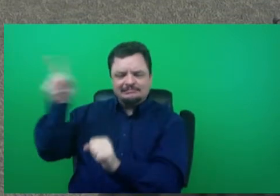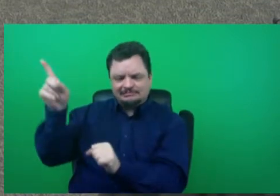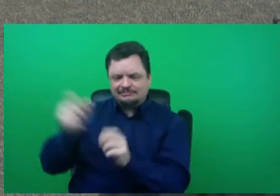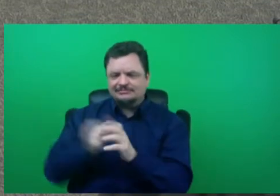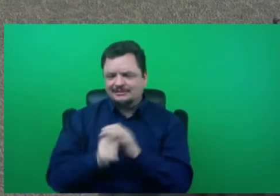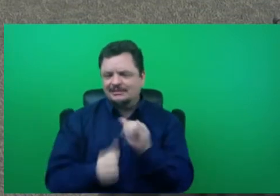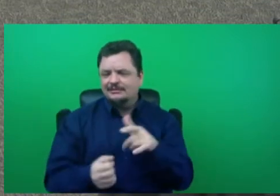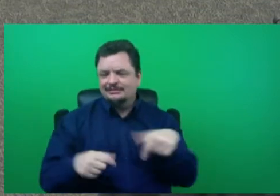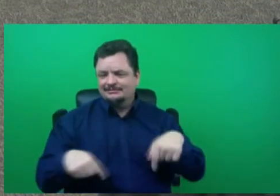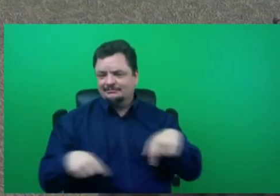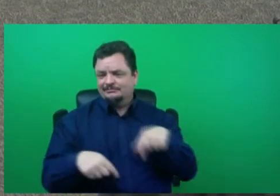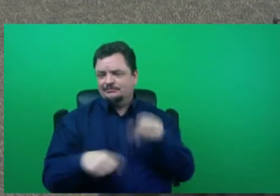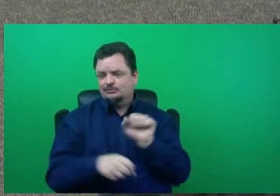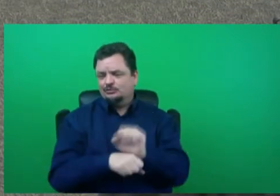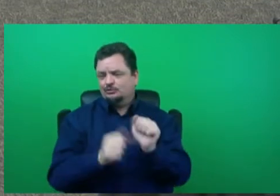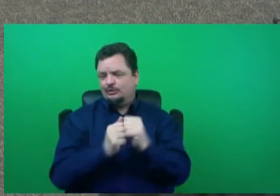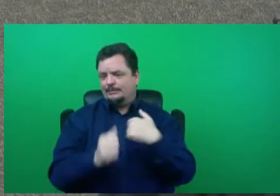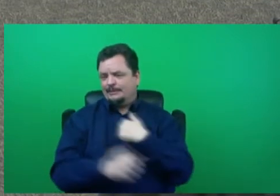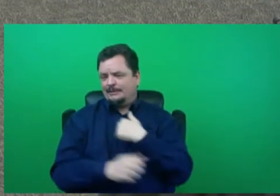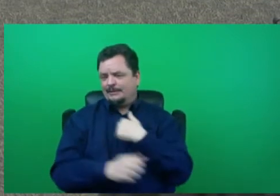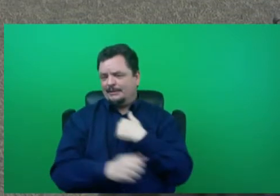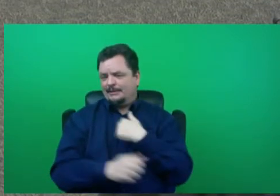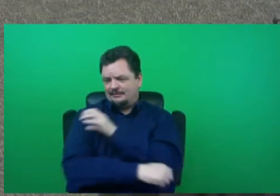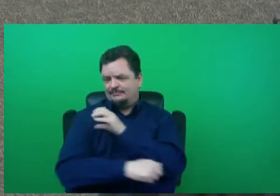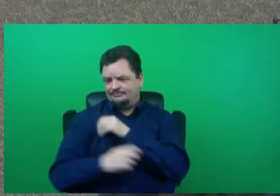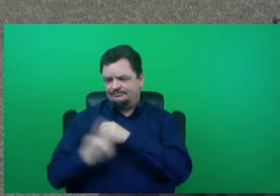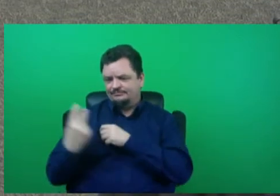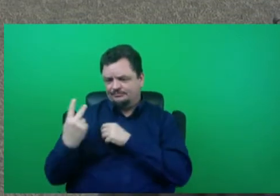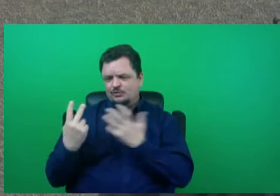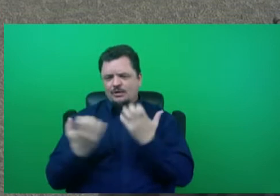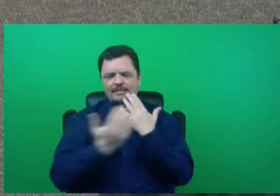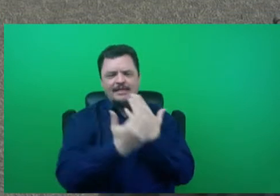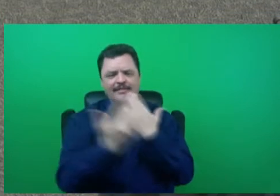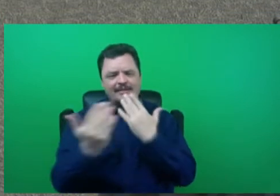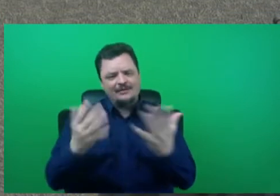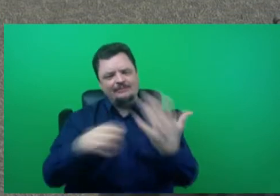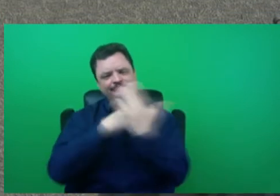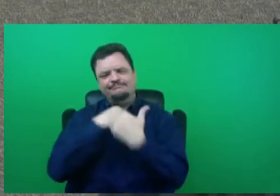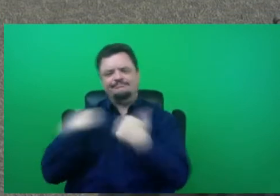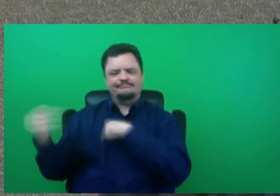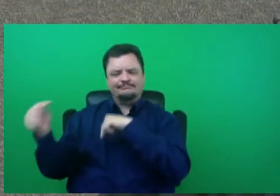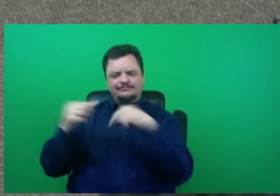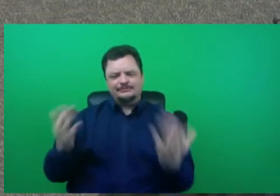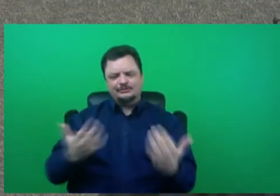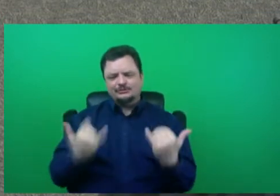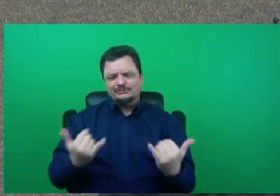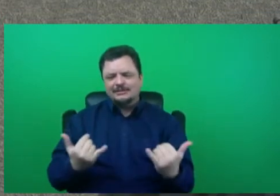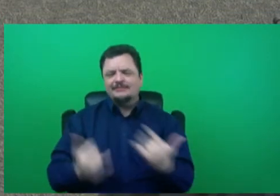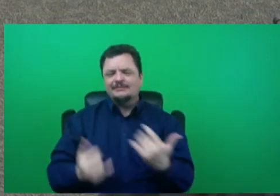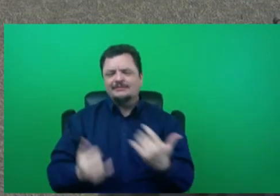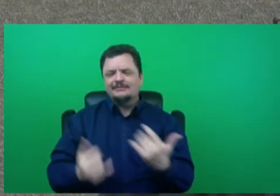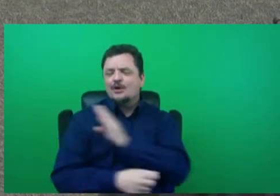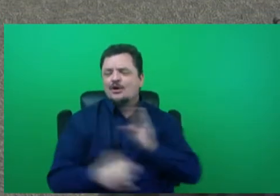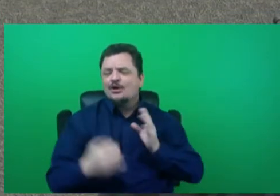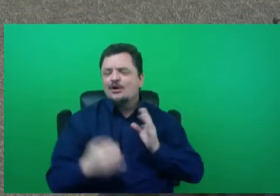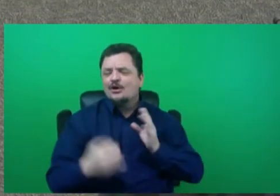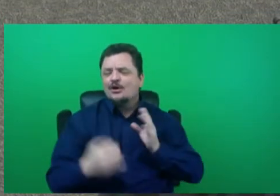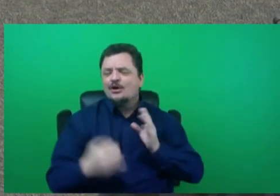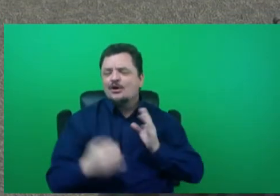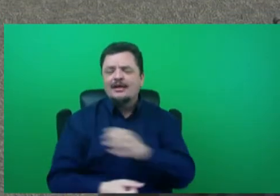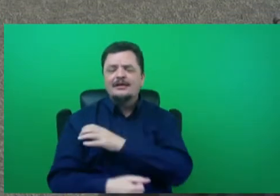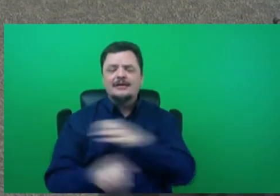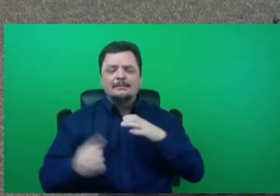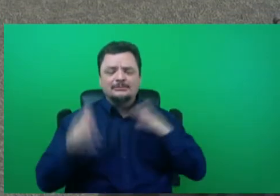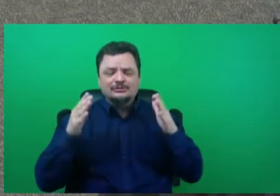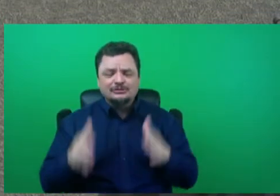I just want to thank all of you here today, Board of Health, County Commissioners, El Paso County leadership. This has been a